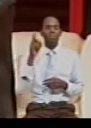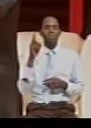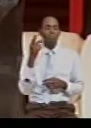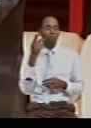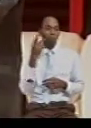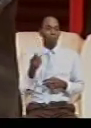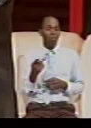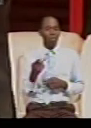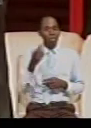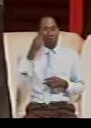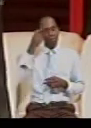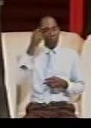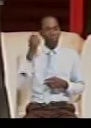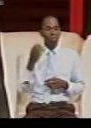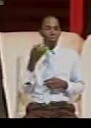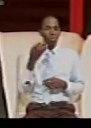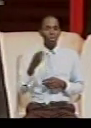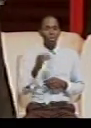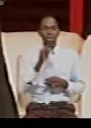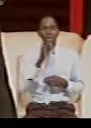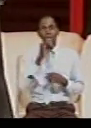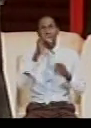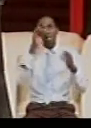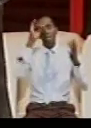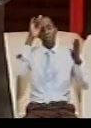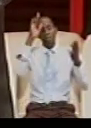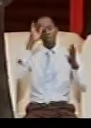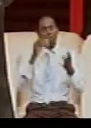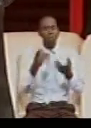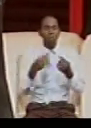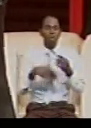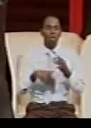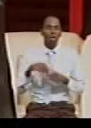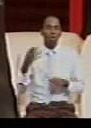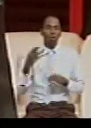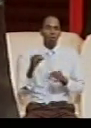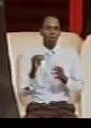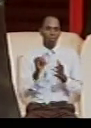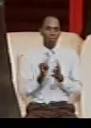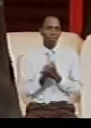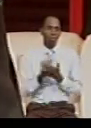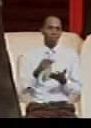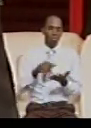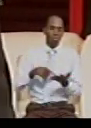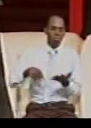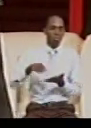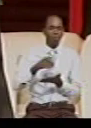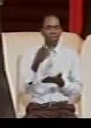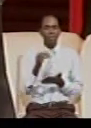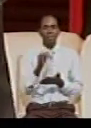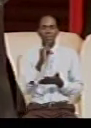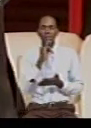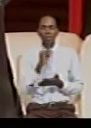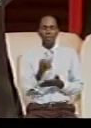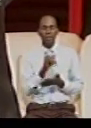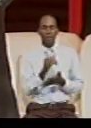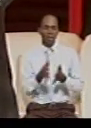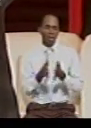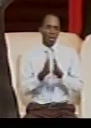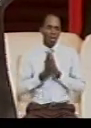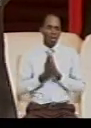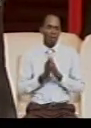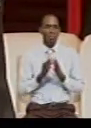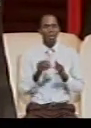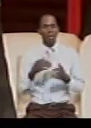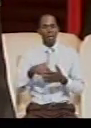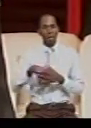Because there is temptation coming from outside that circle. There is a magnet outside that